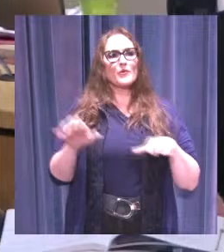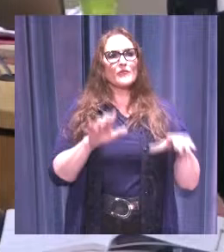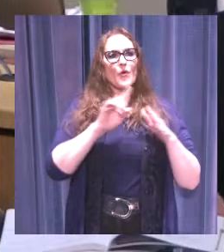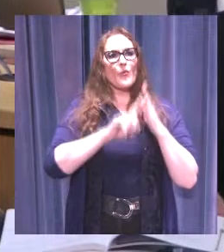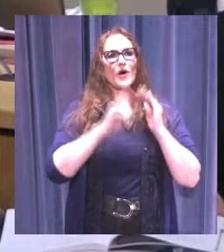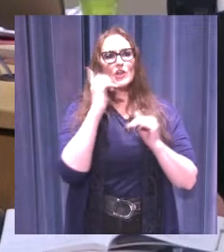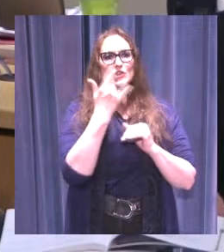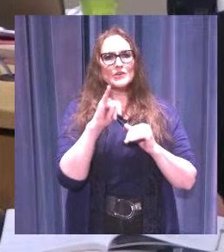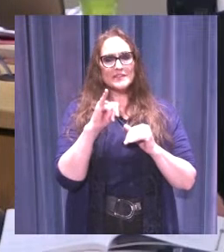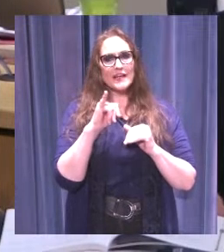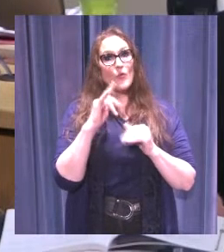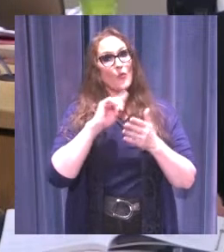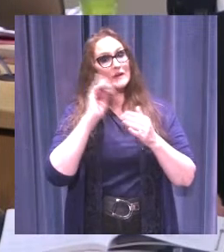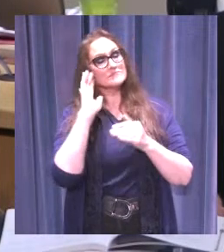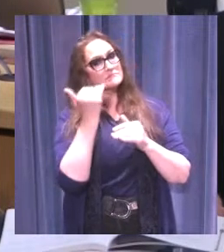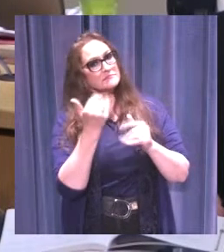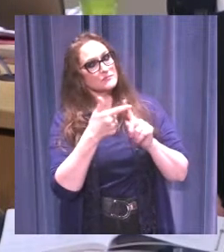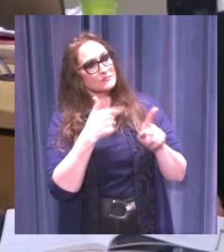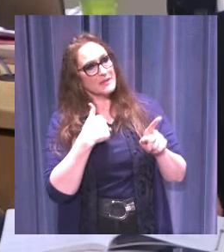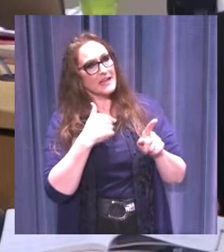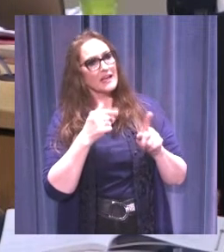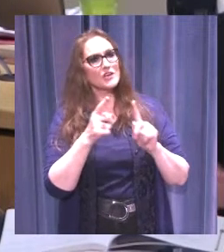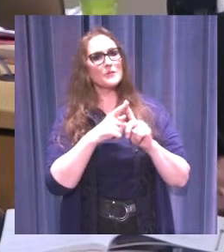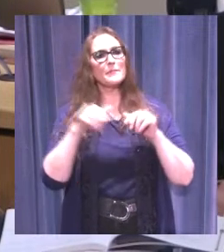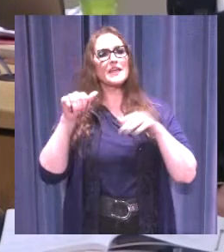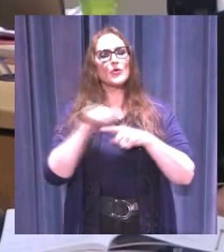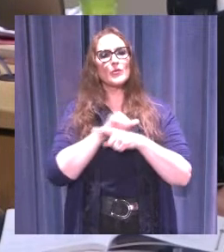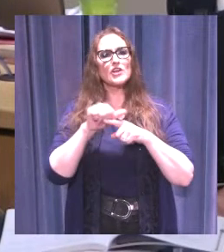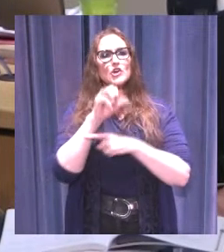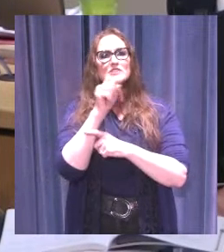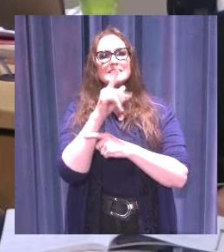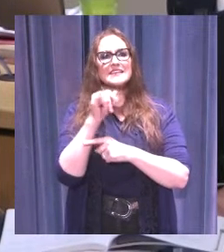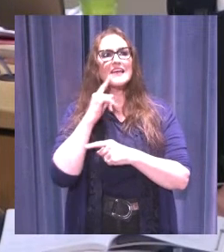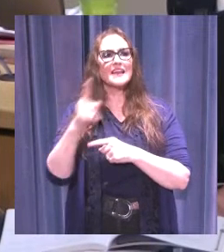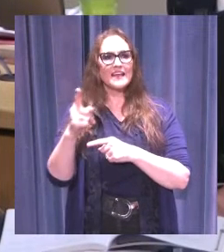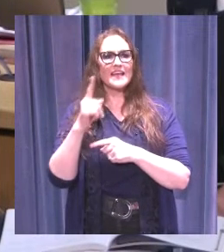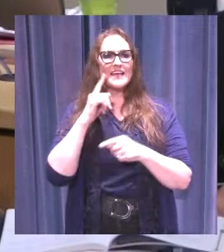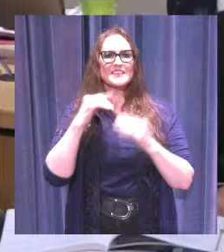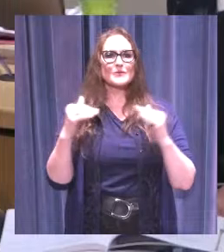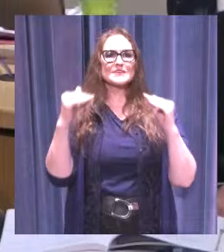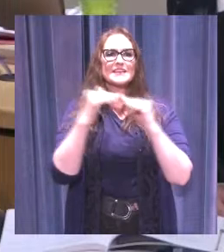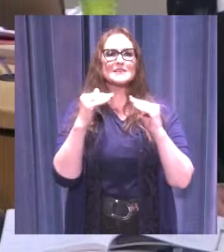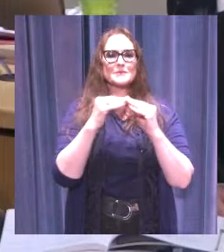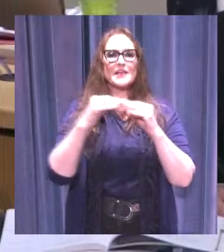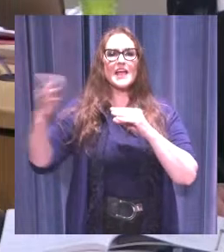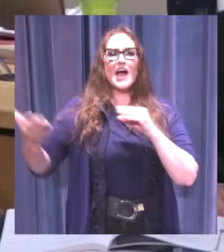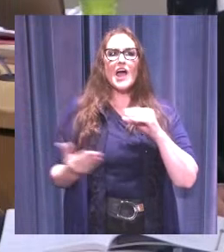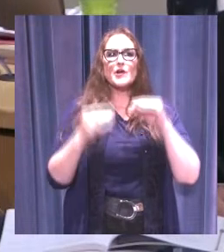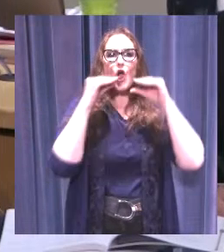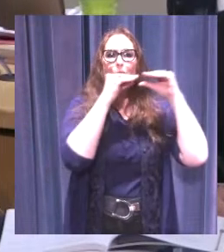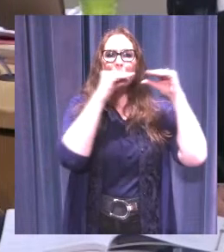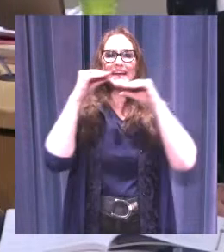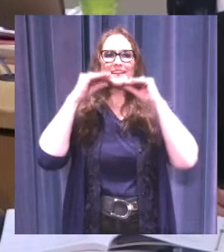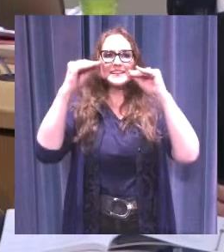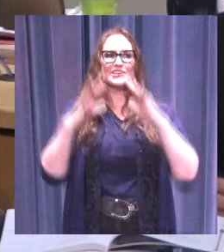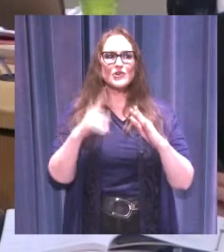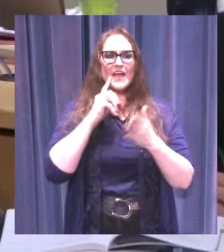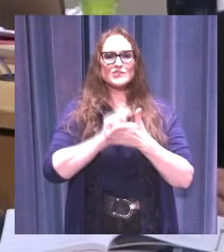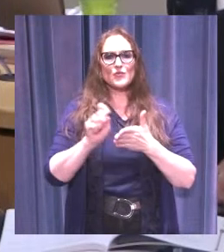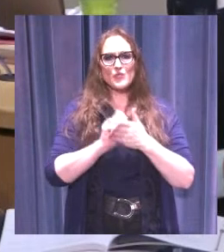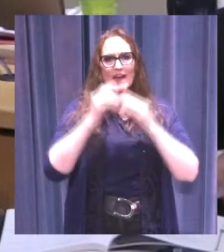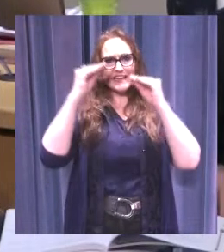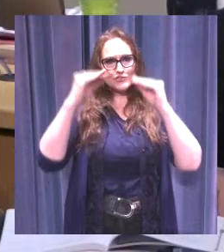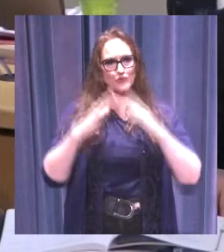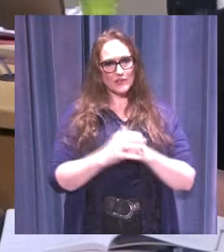me to be a rehearsed skit that amounted to hiring a harmonica teacher as a writing instructor. And